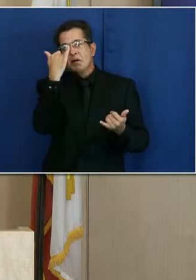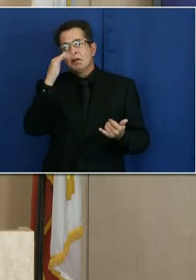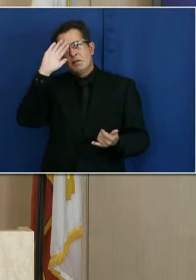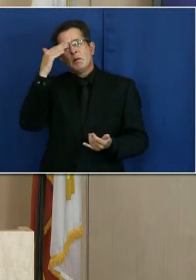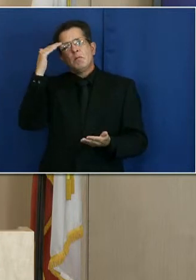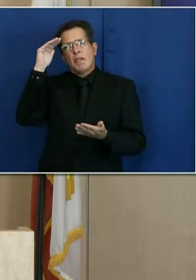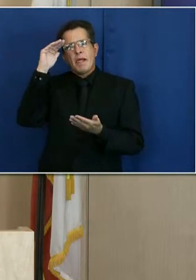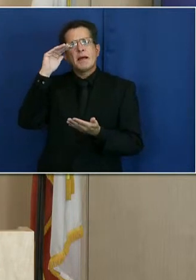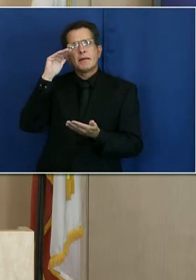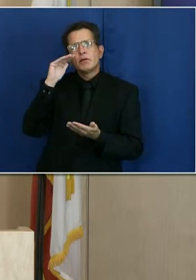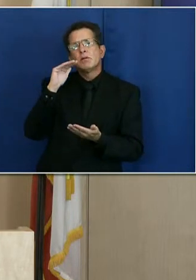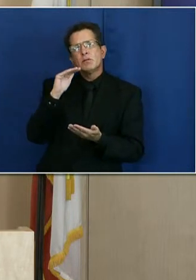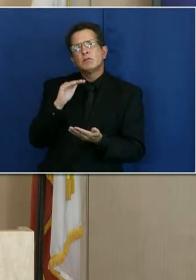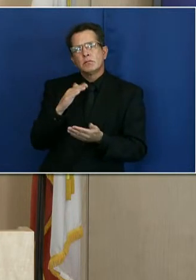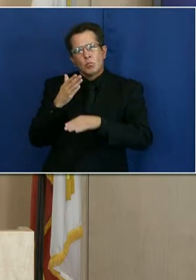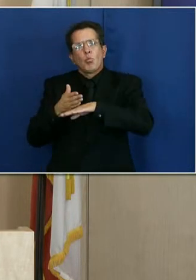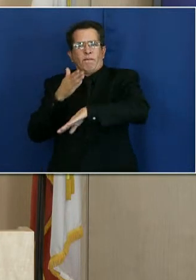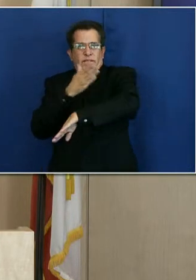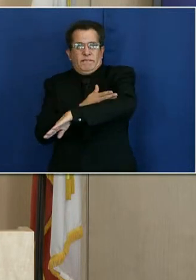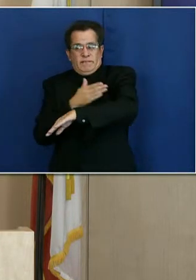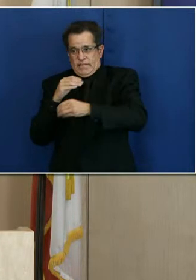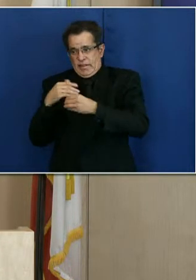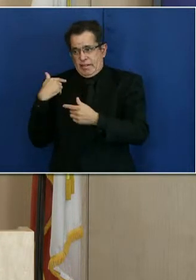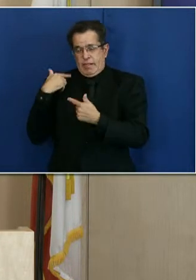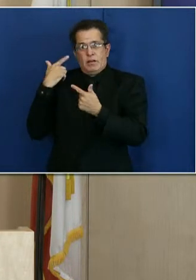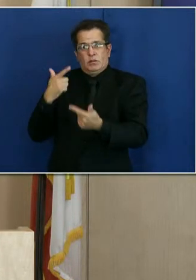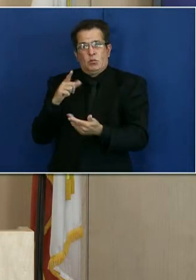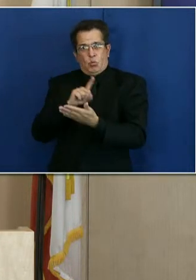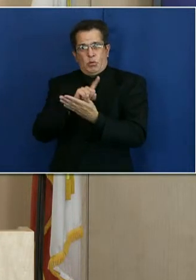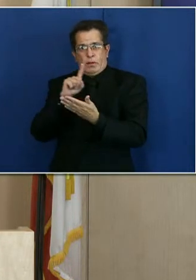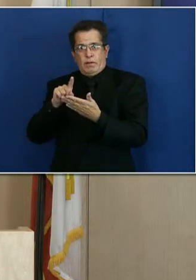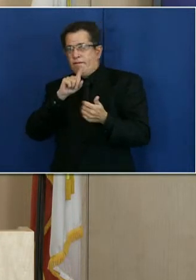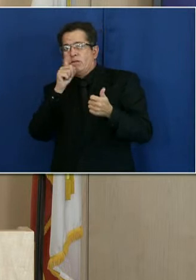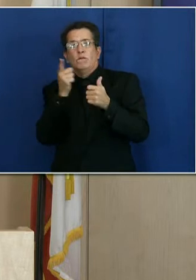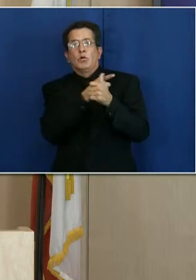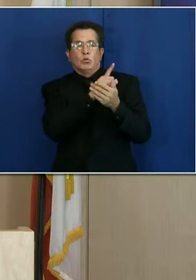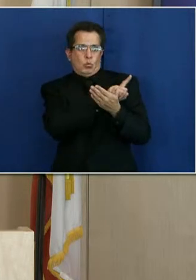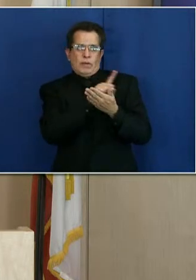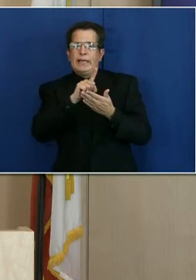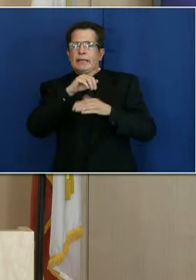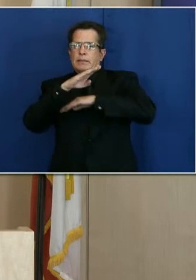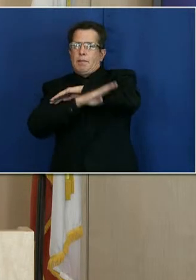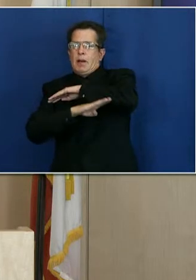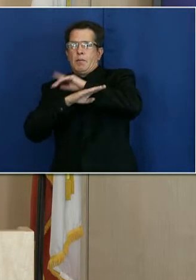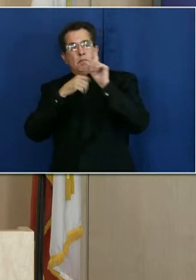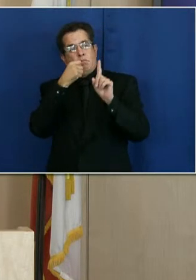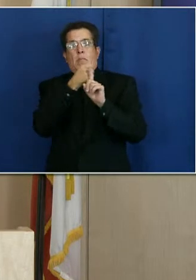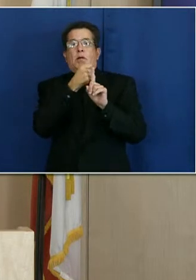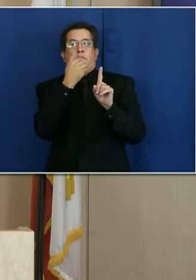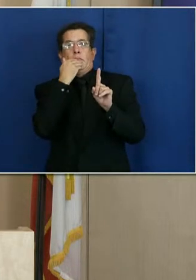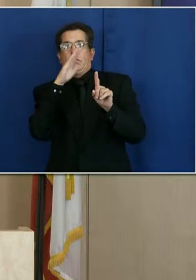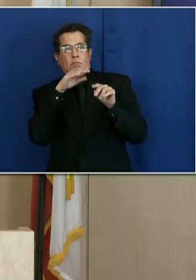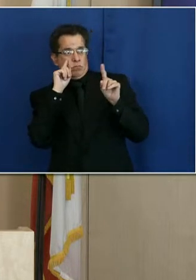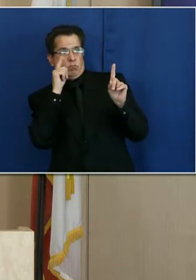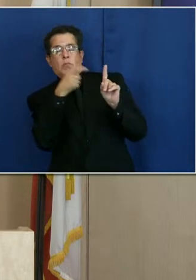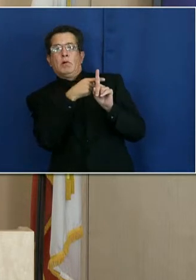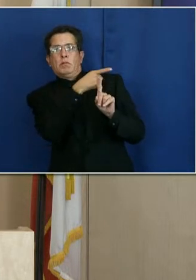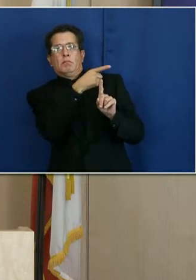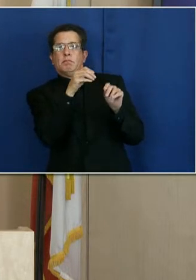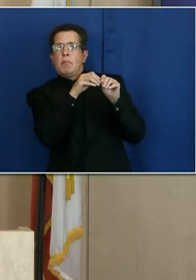fewer in the last week compared to the first week of September. We